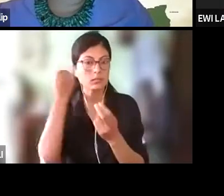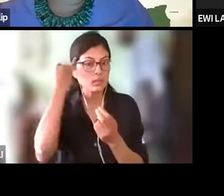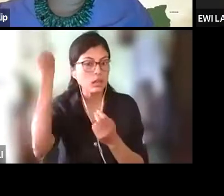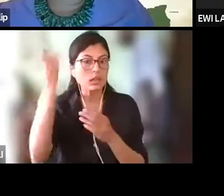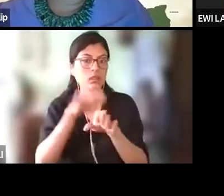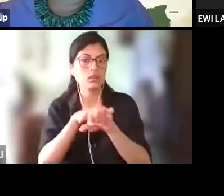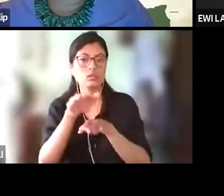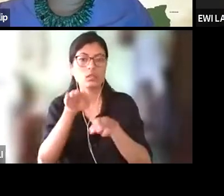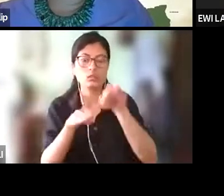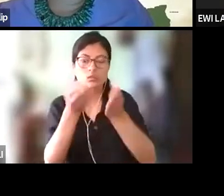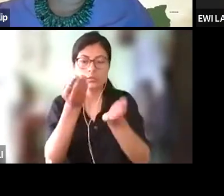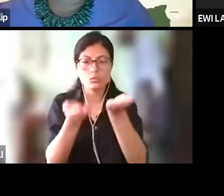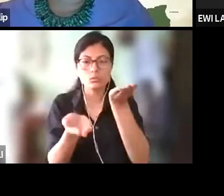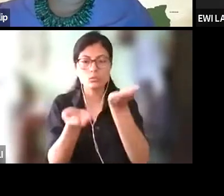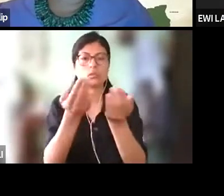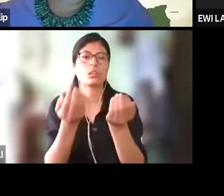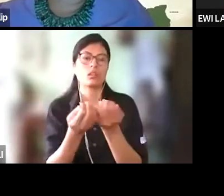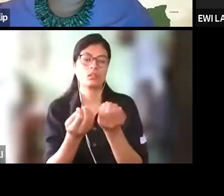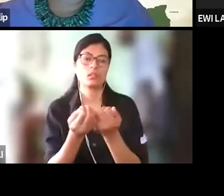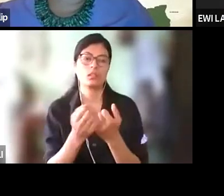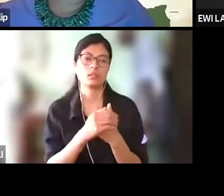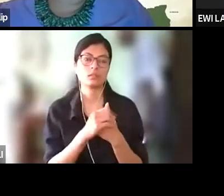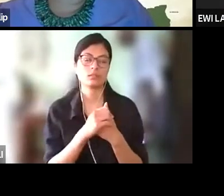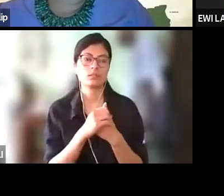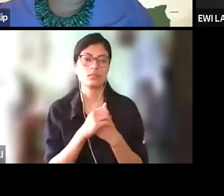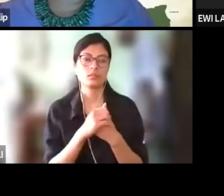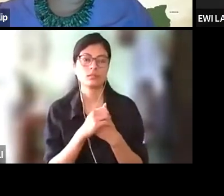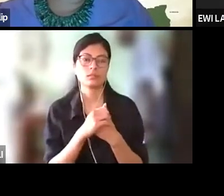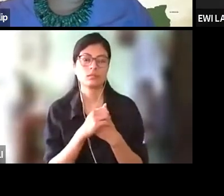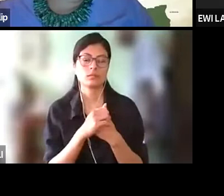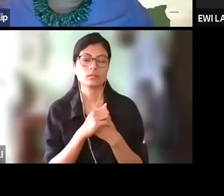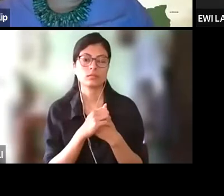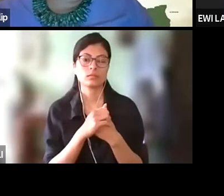your environment comfortable. If you can't stay there,